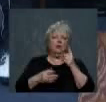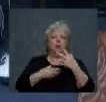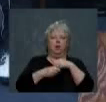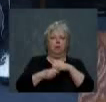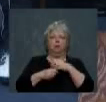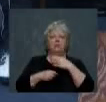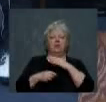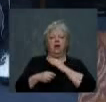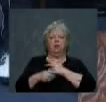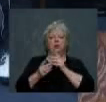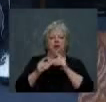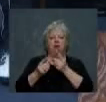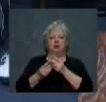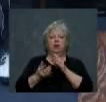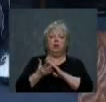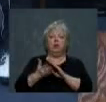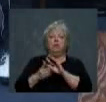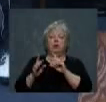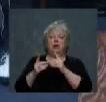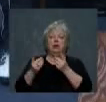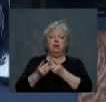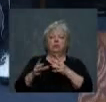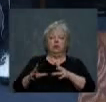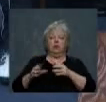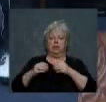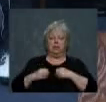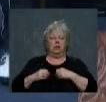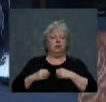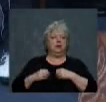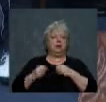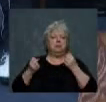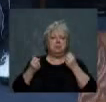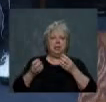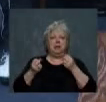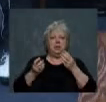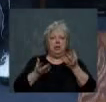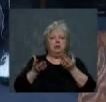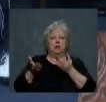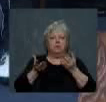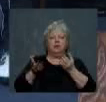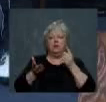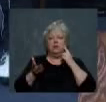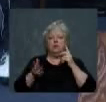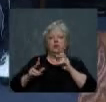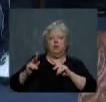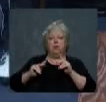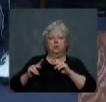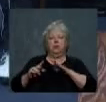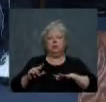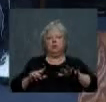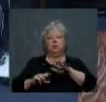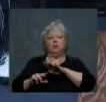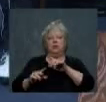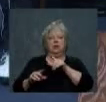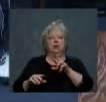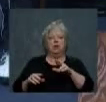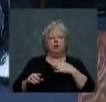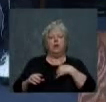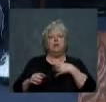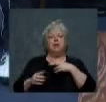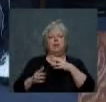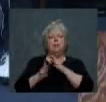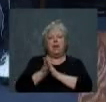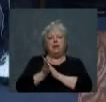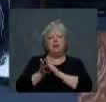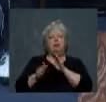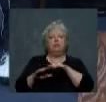District. The University District accepts a lot of services for people in this city. We have Methodist Children's Homes.